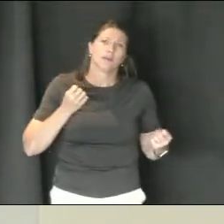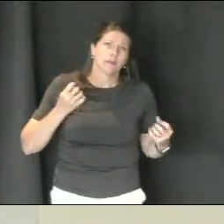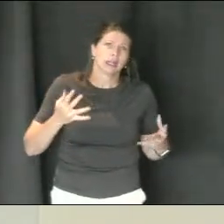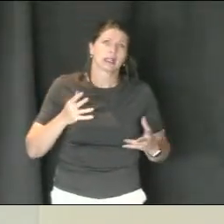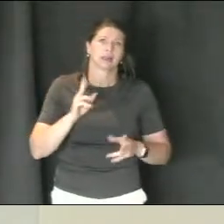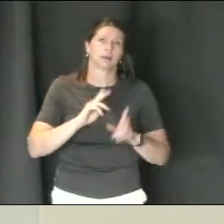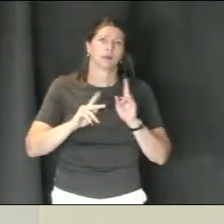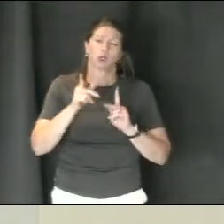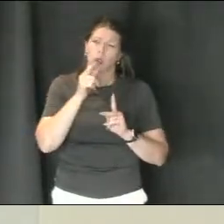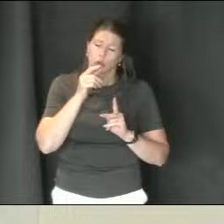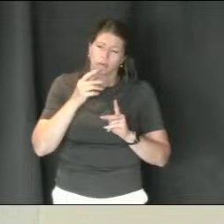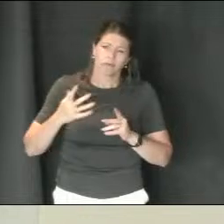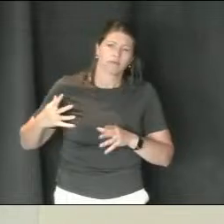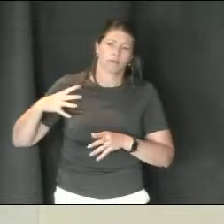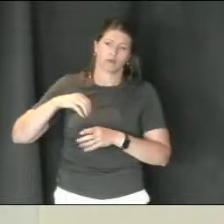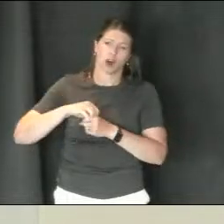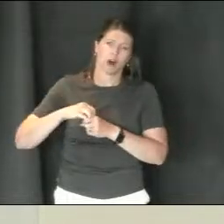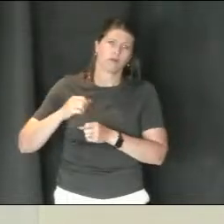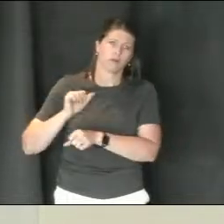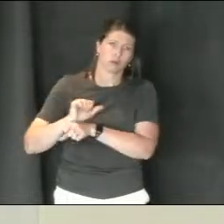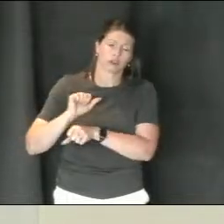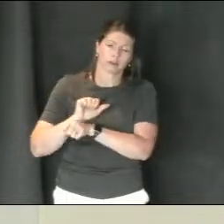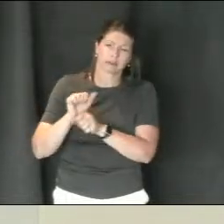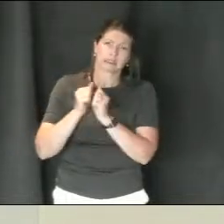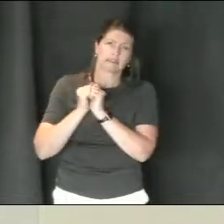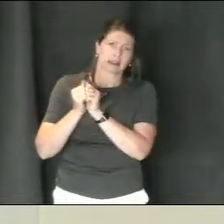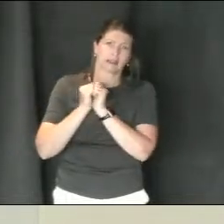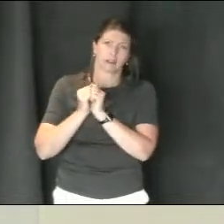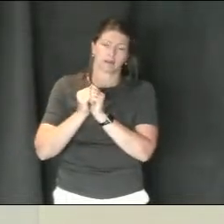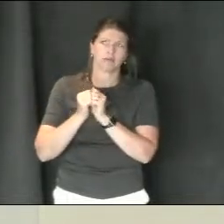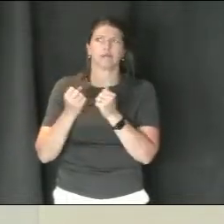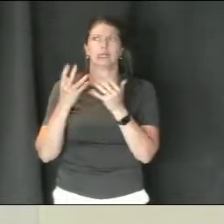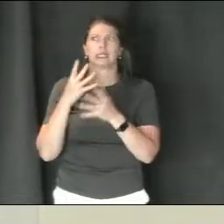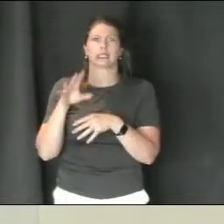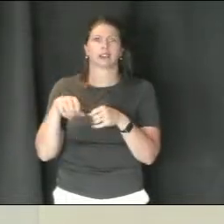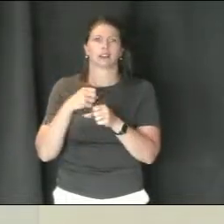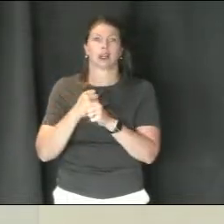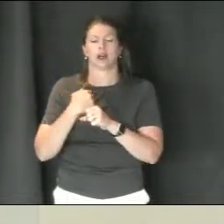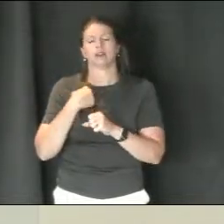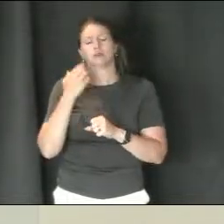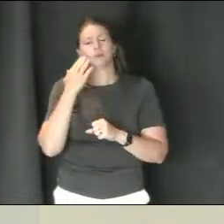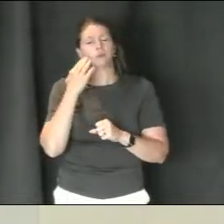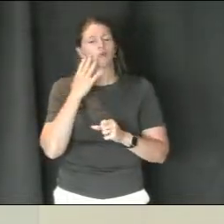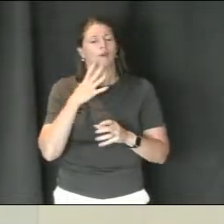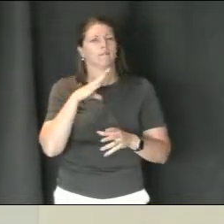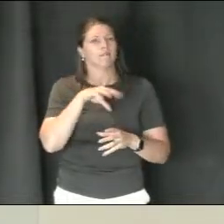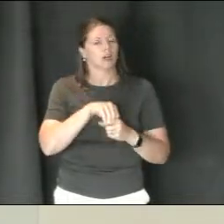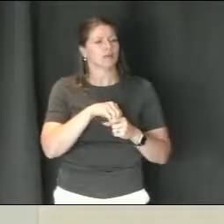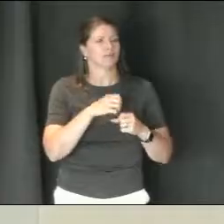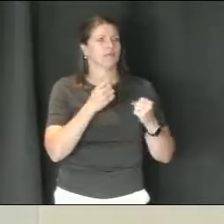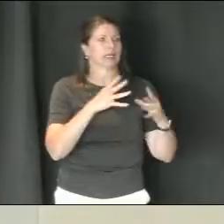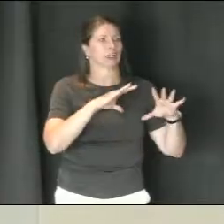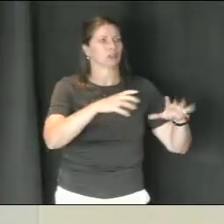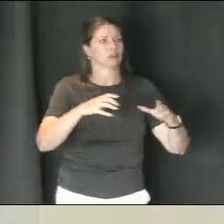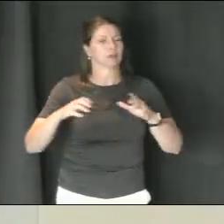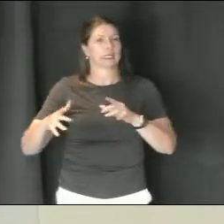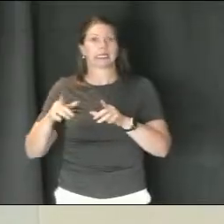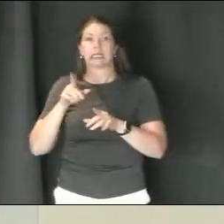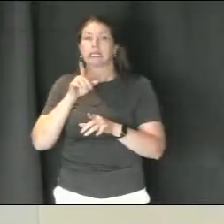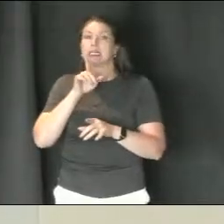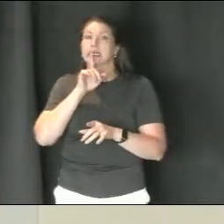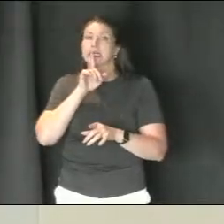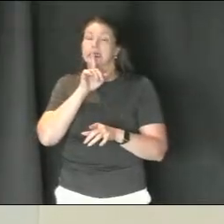years. It wouldn't be possible without the help of them, the different many groups. And I'm just happy to be blessed with good health, and I'm